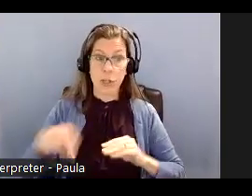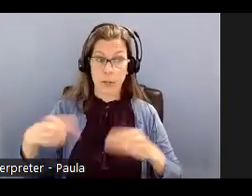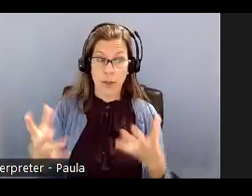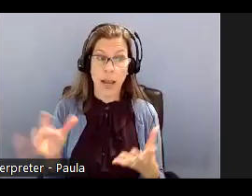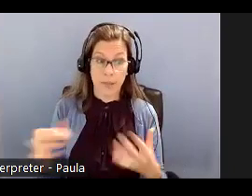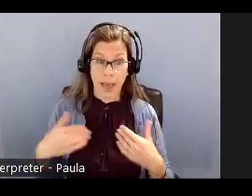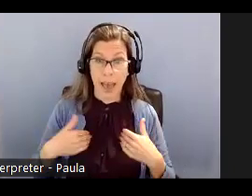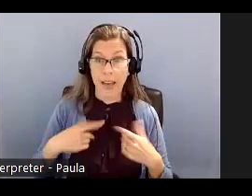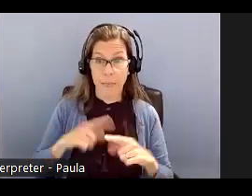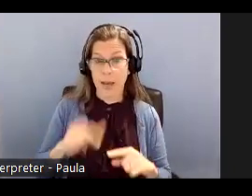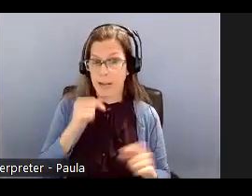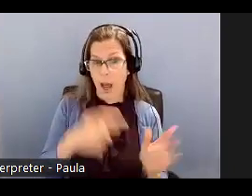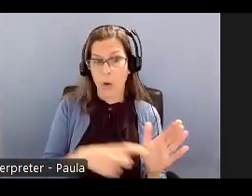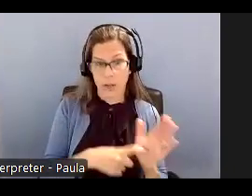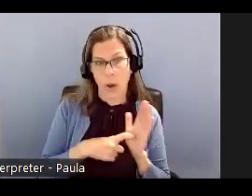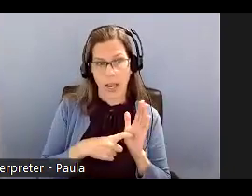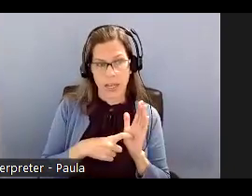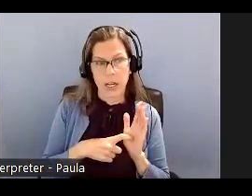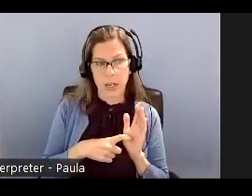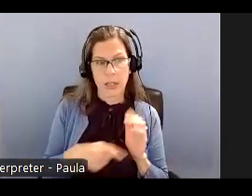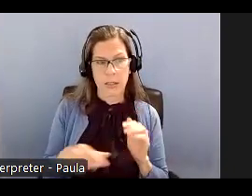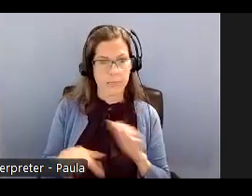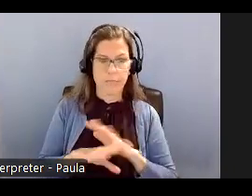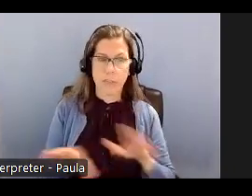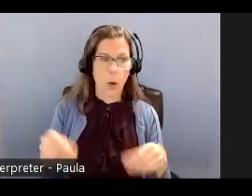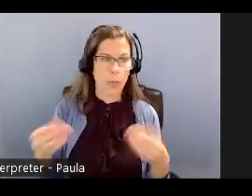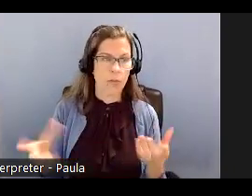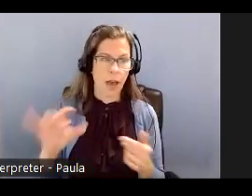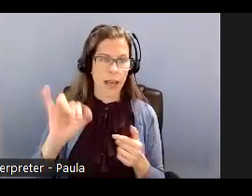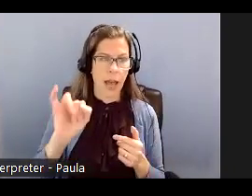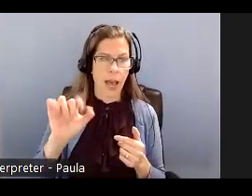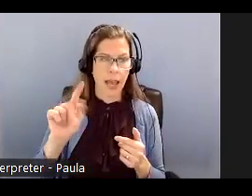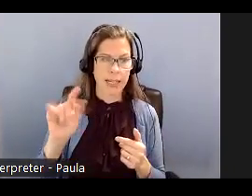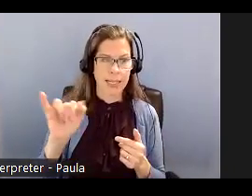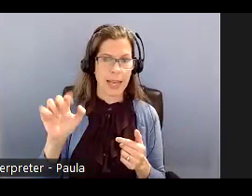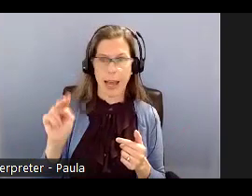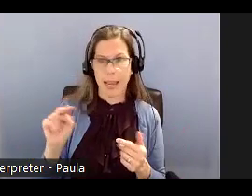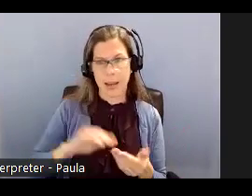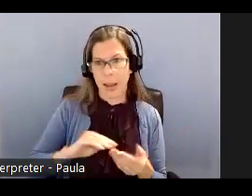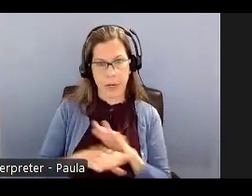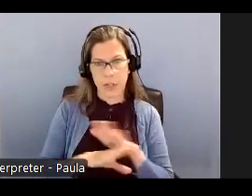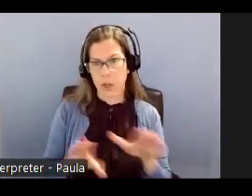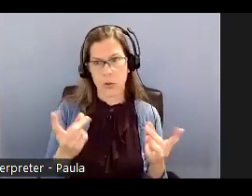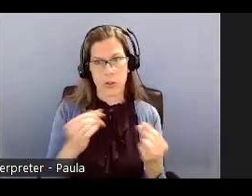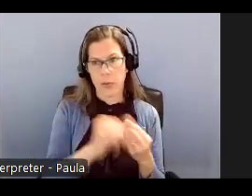individual has one, but it's not required. And it is important not to provide an ITIN number.